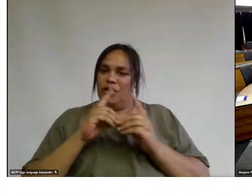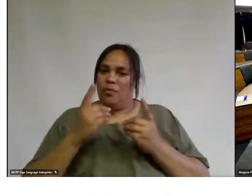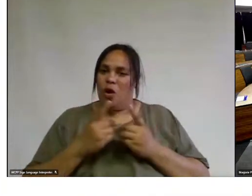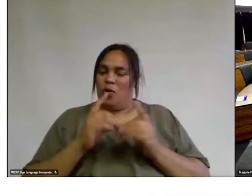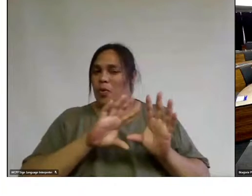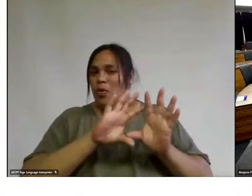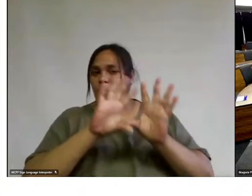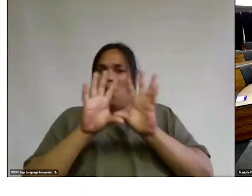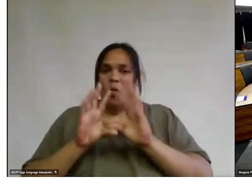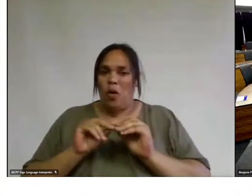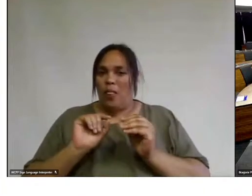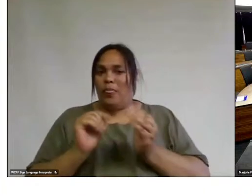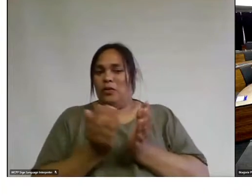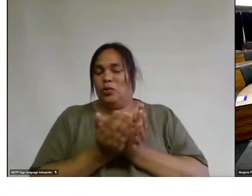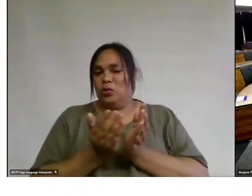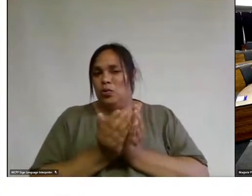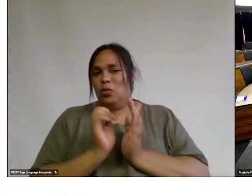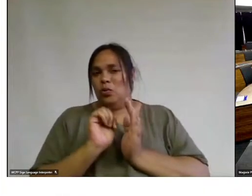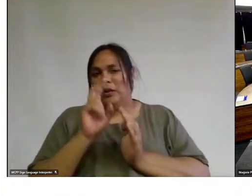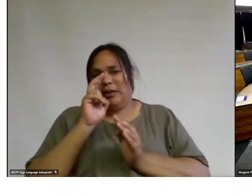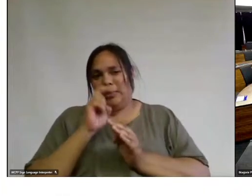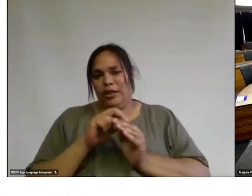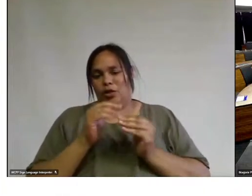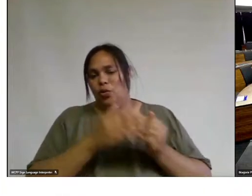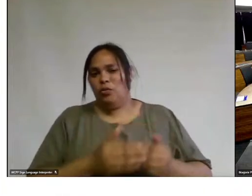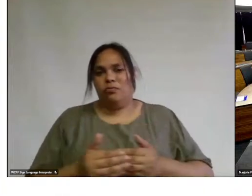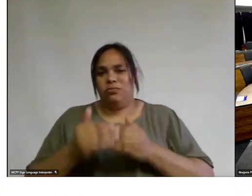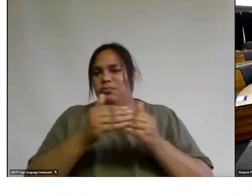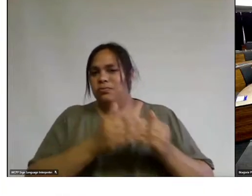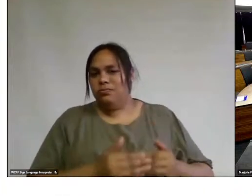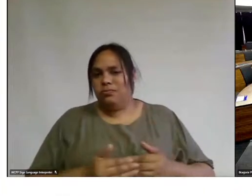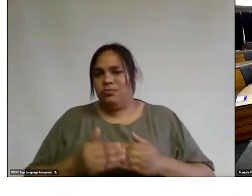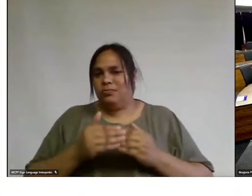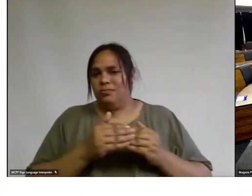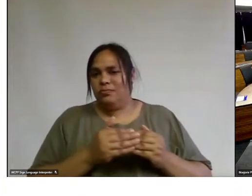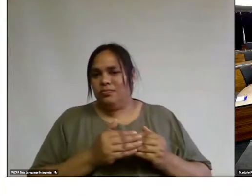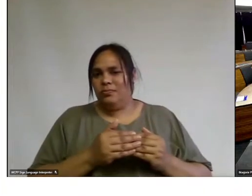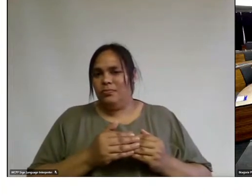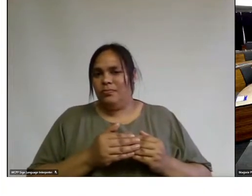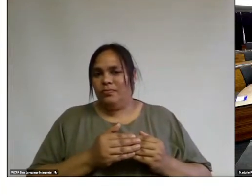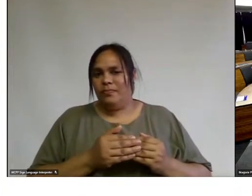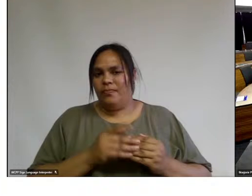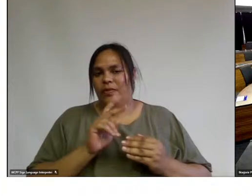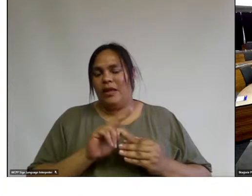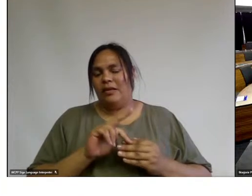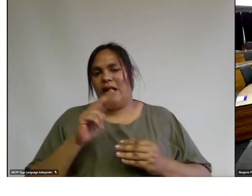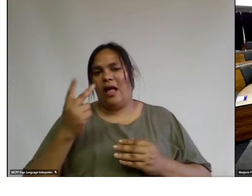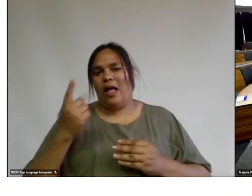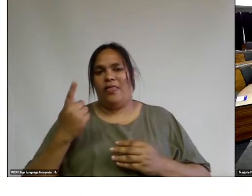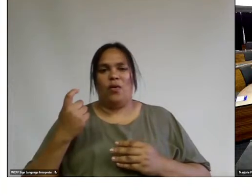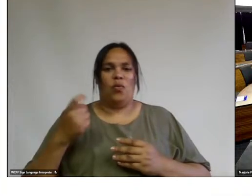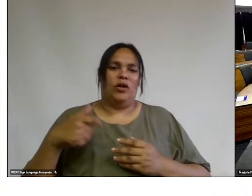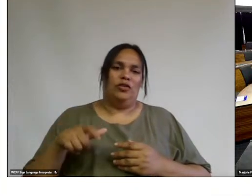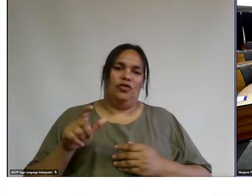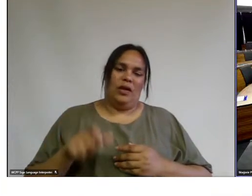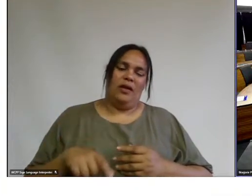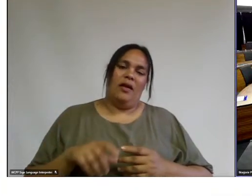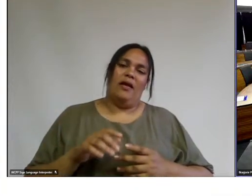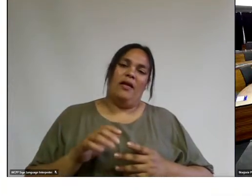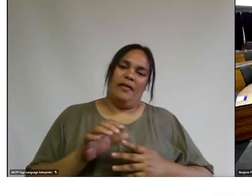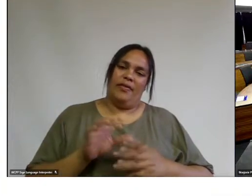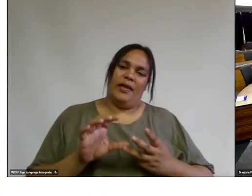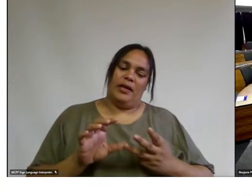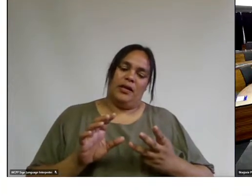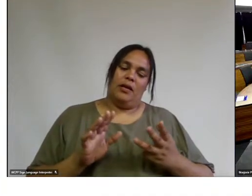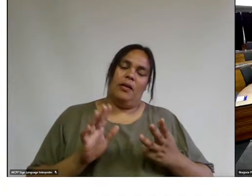above the schools that they have to take care of. That's another one, Chair. And then in